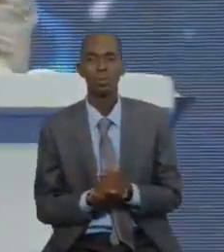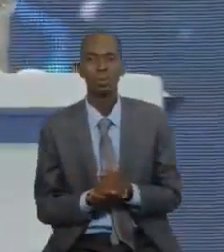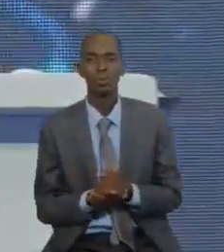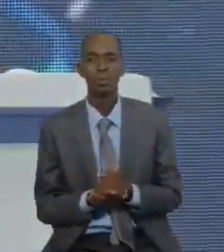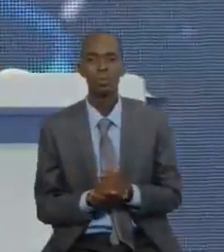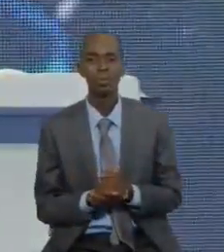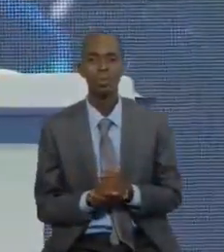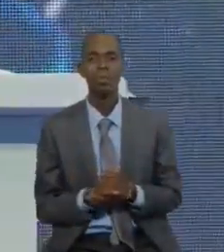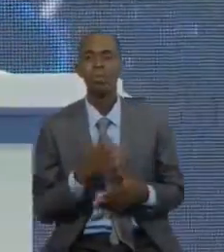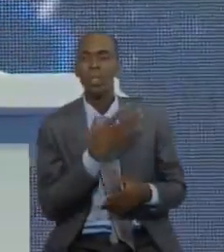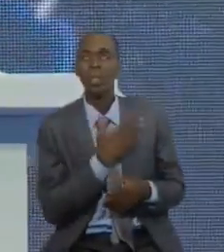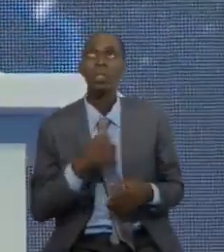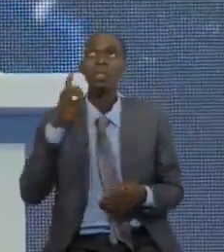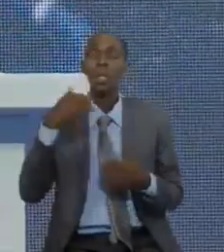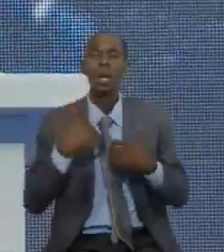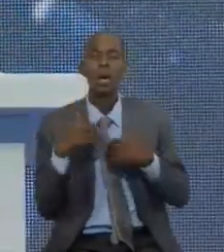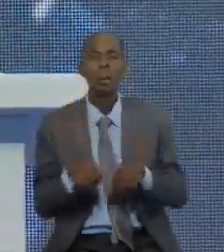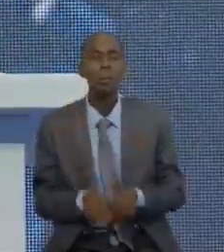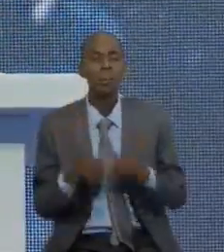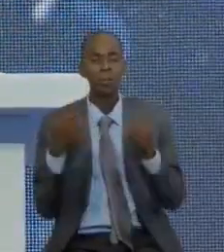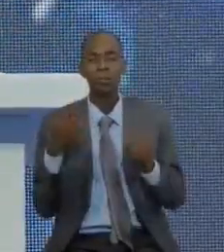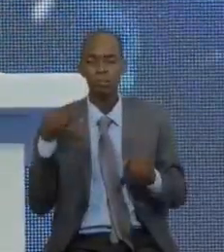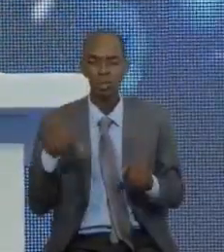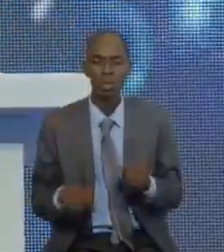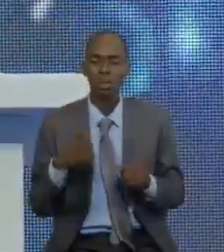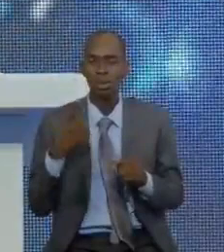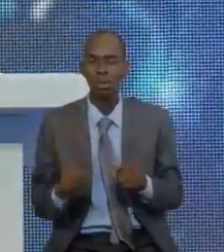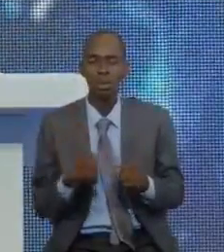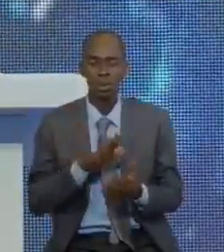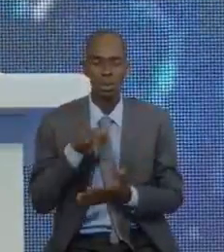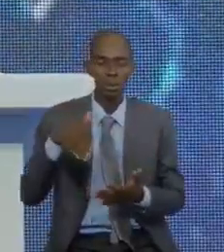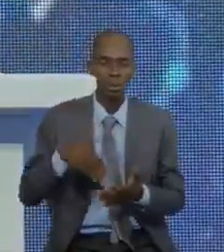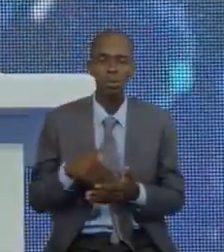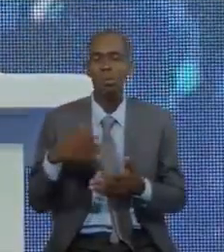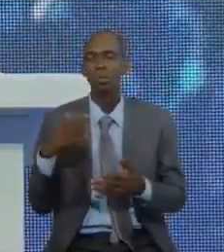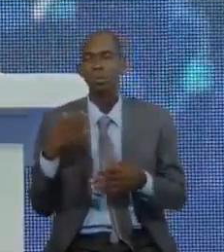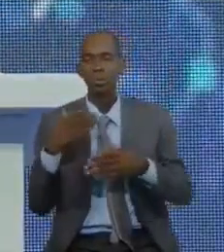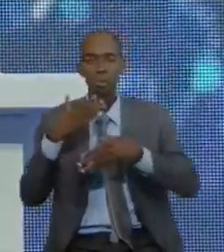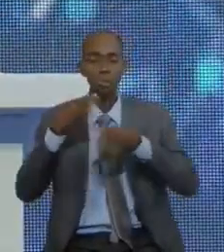And he has broken down the middle wall of partition between us.